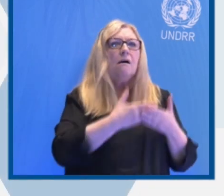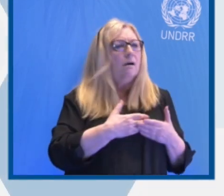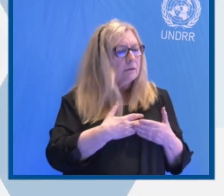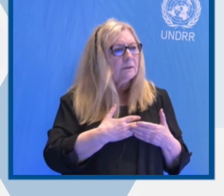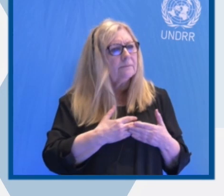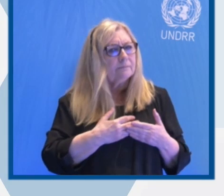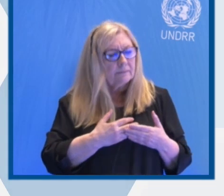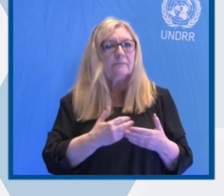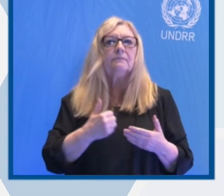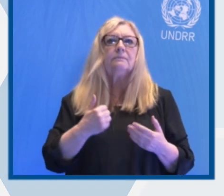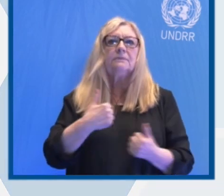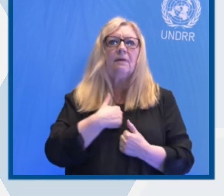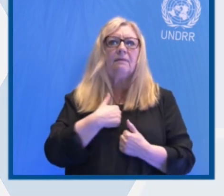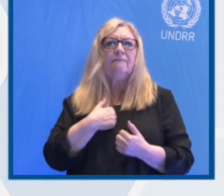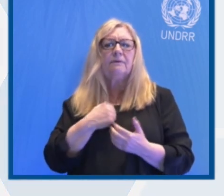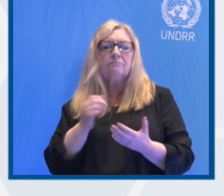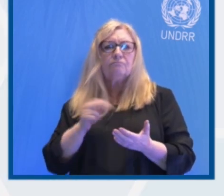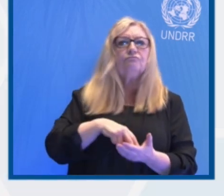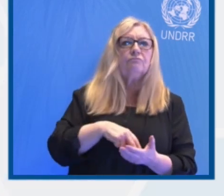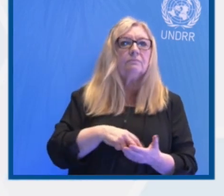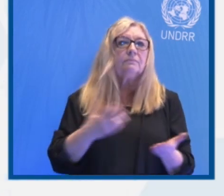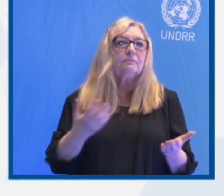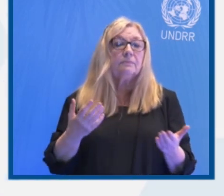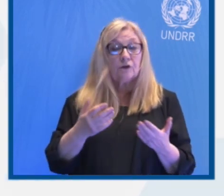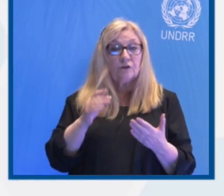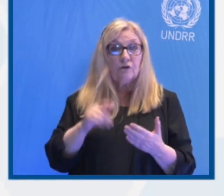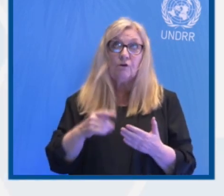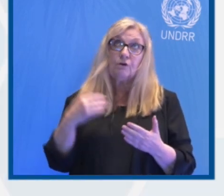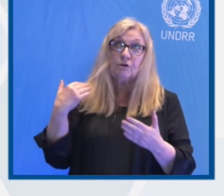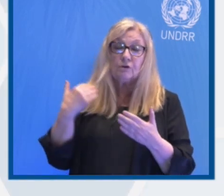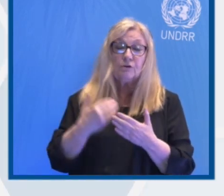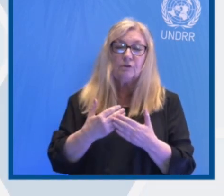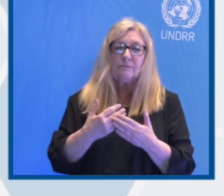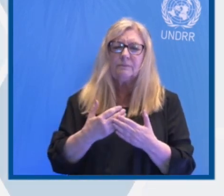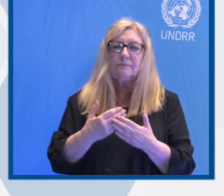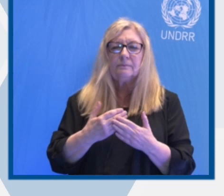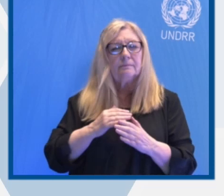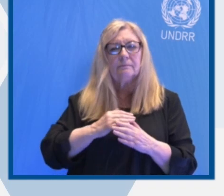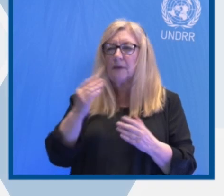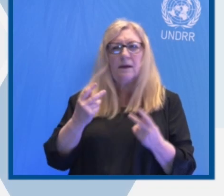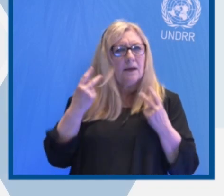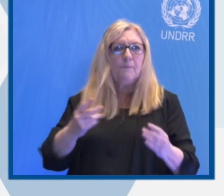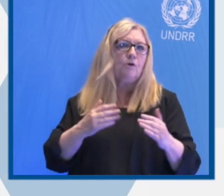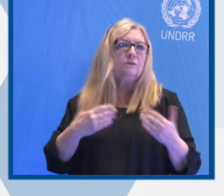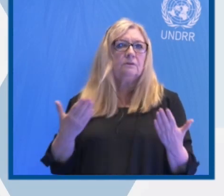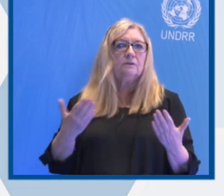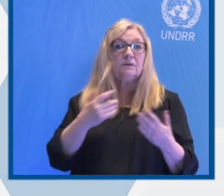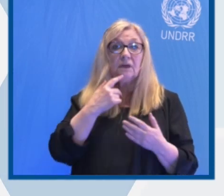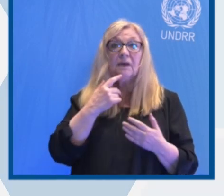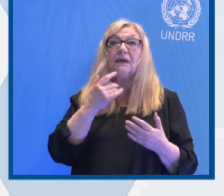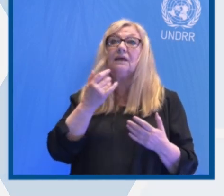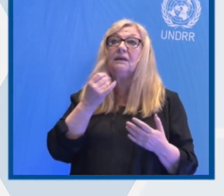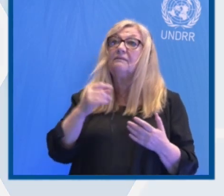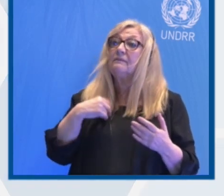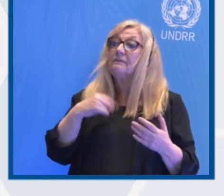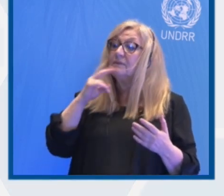when the event happens as well. And then lastly, and perhaps most importantly, when we've managed by disaster, we have